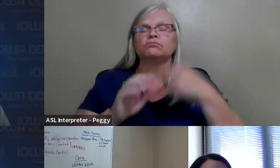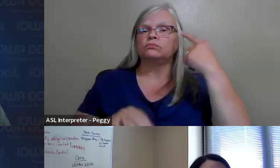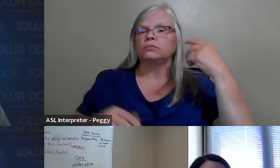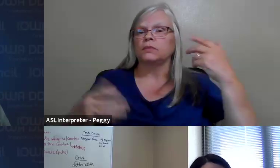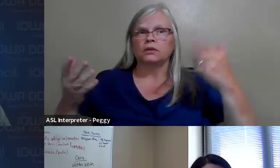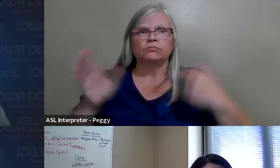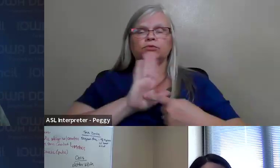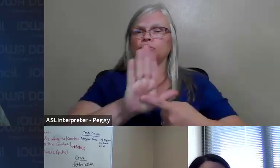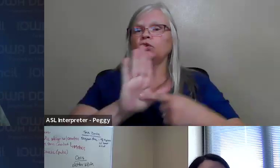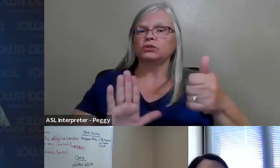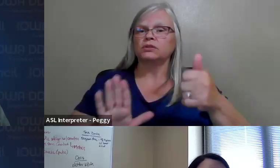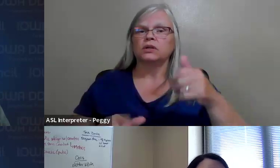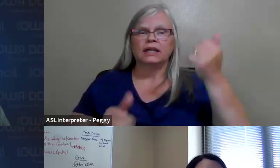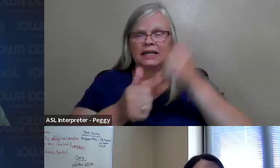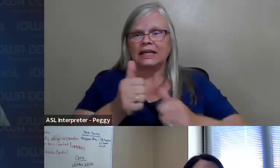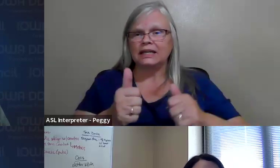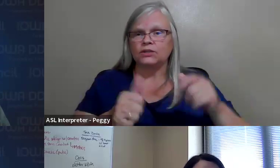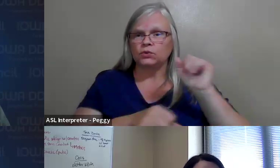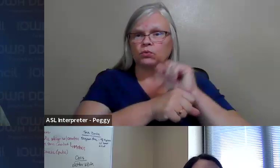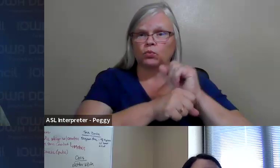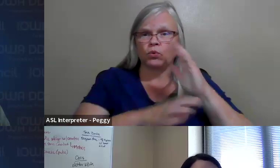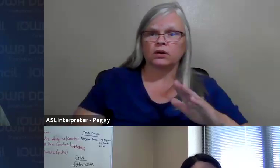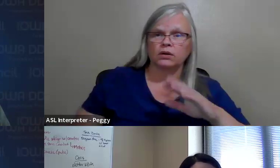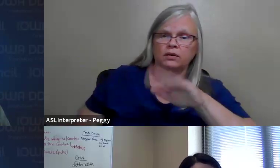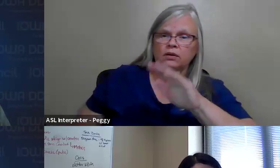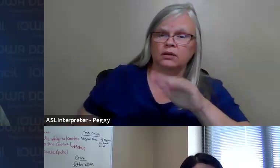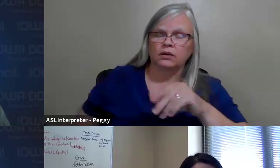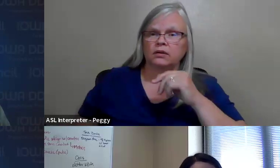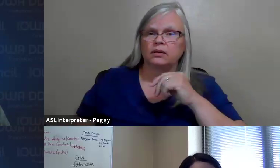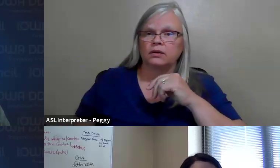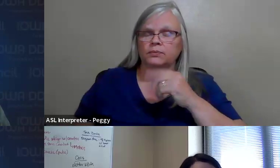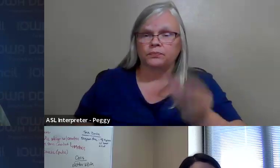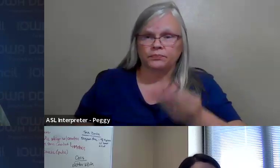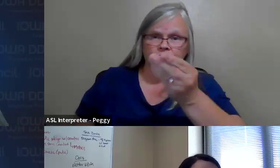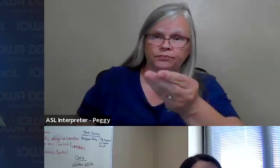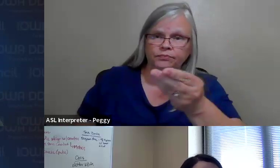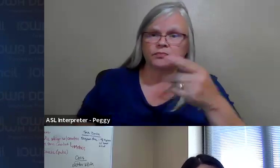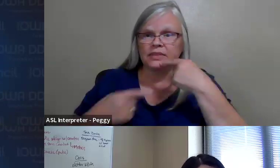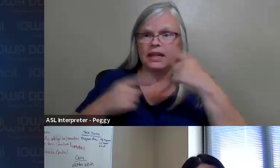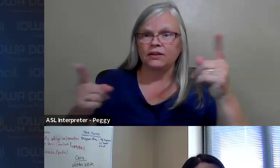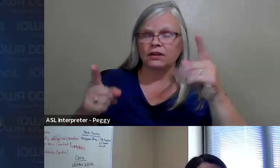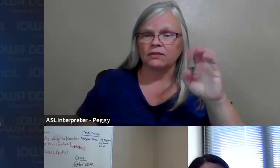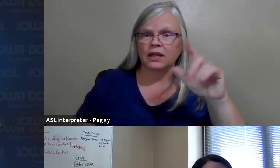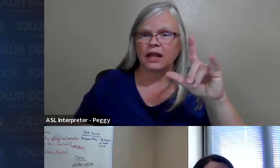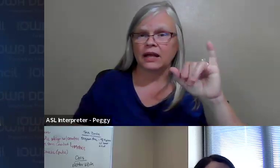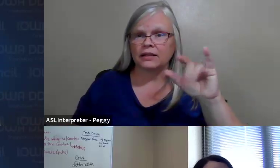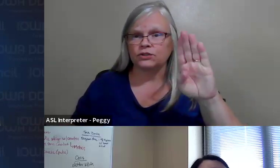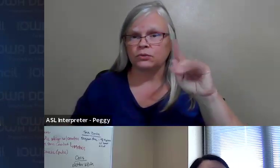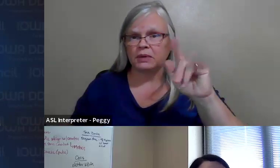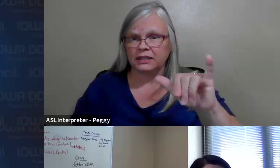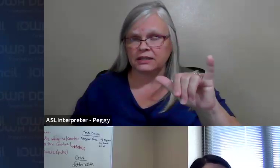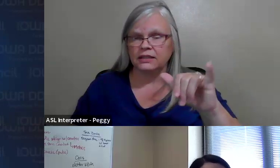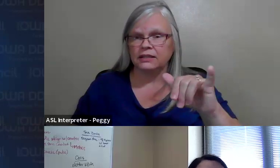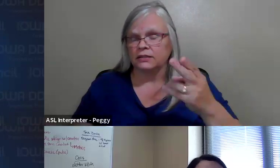poll worker should be asking, okay, here's the declaration of eligibility for you to sign to receive your